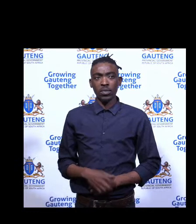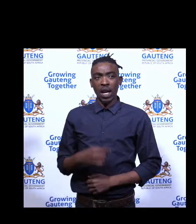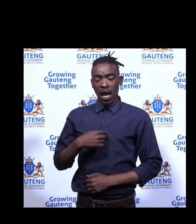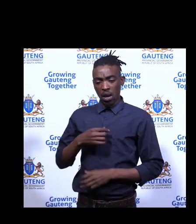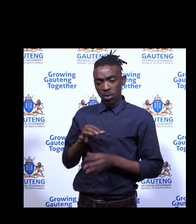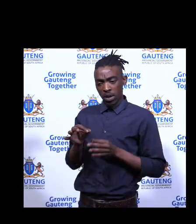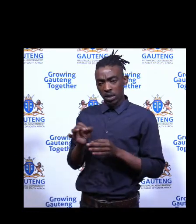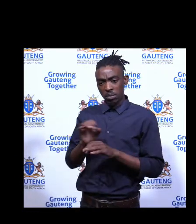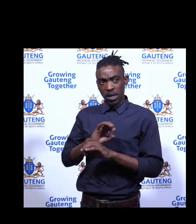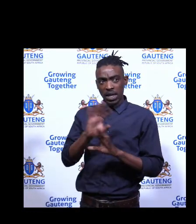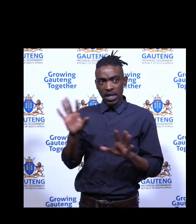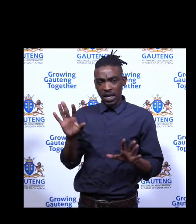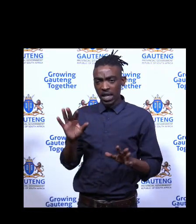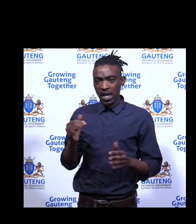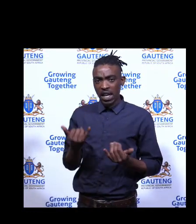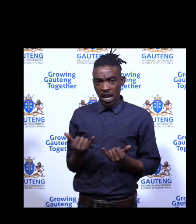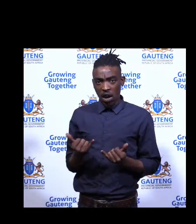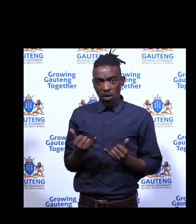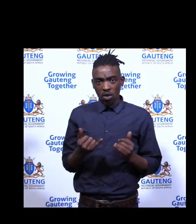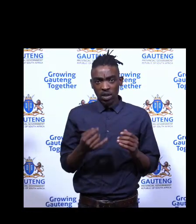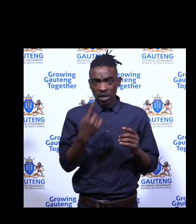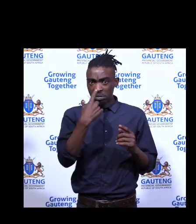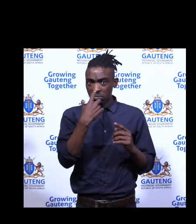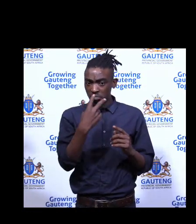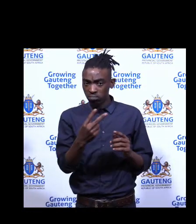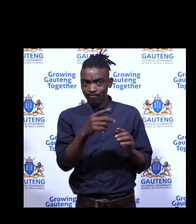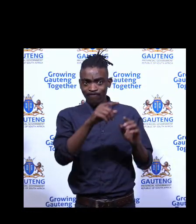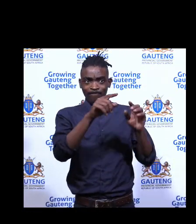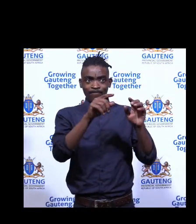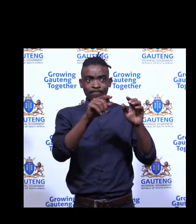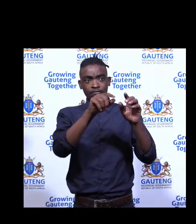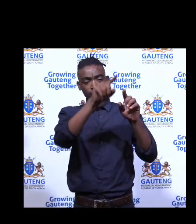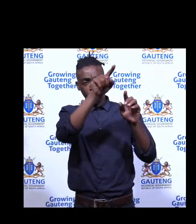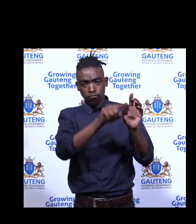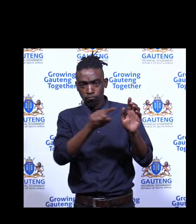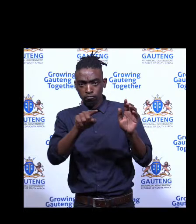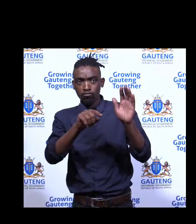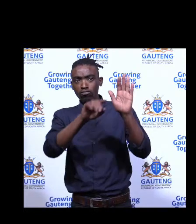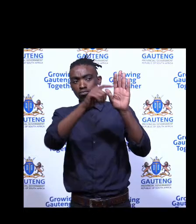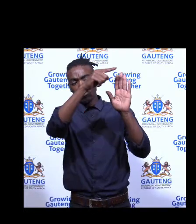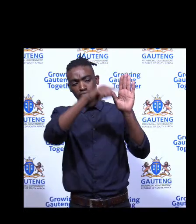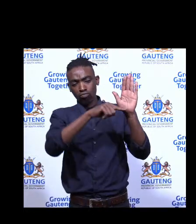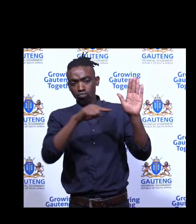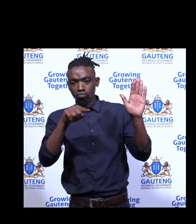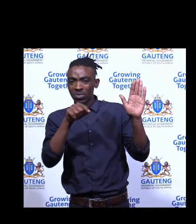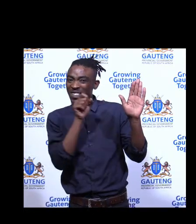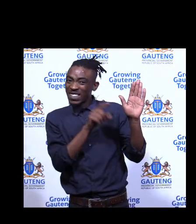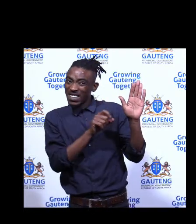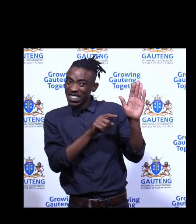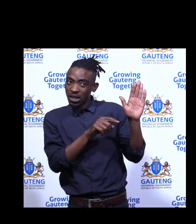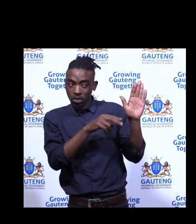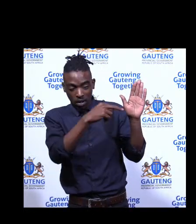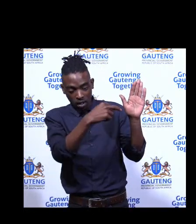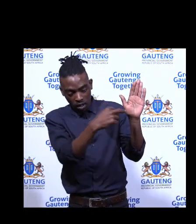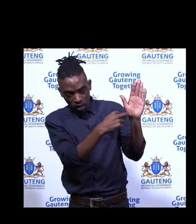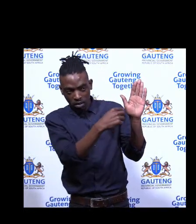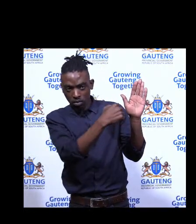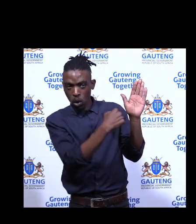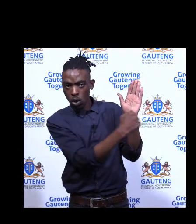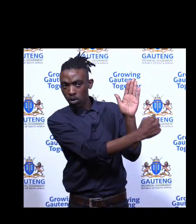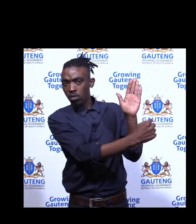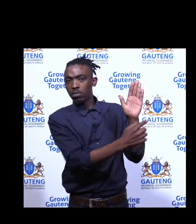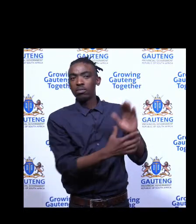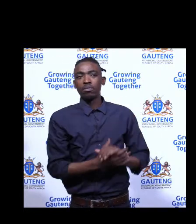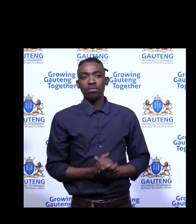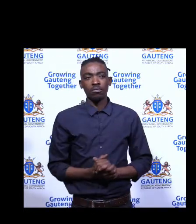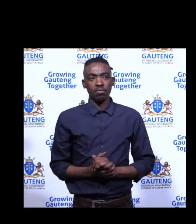numbers there, and let's focus on the lower graph, you basically have to be cognizant of two processes that are talking to each other. One is